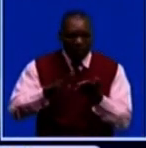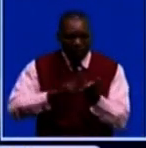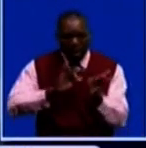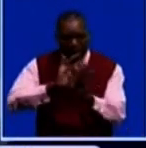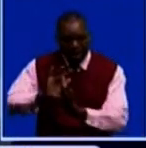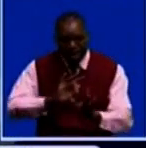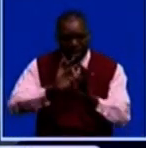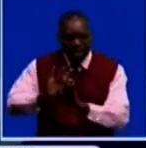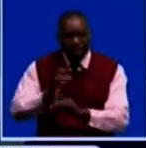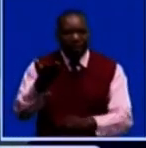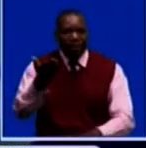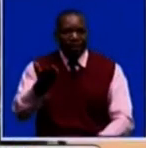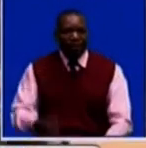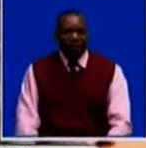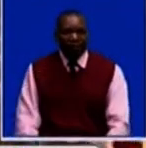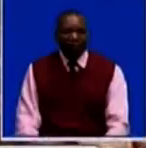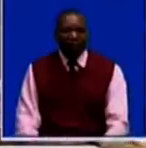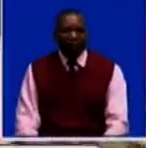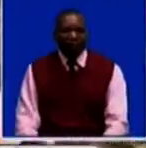details in the following report.